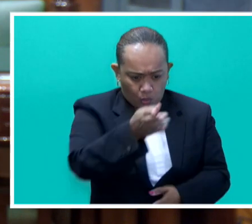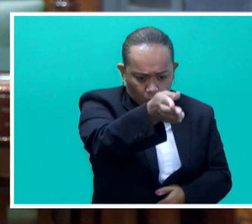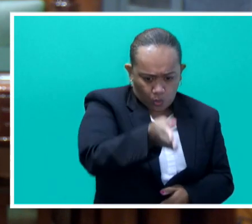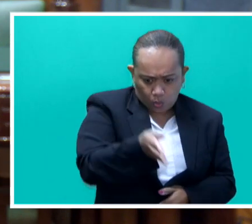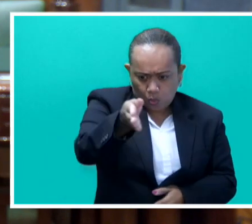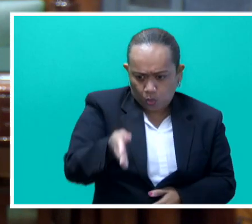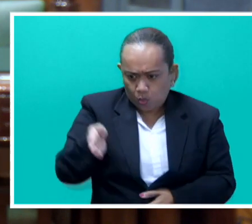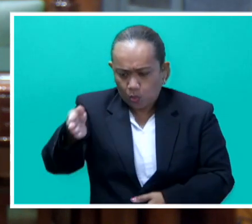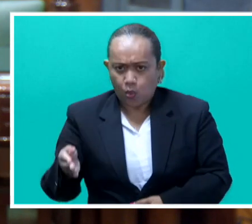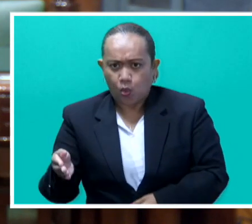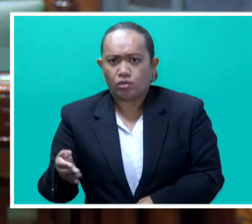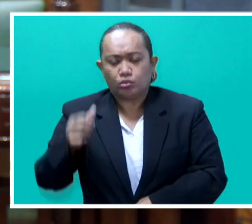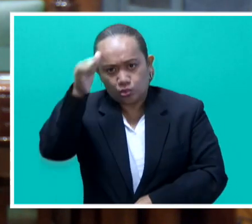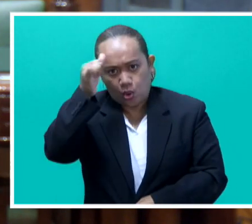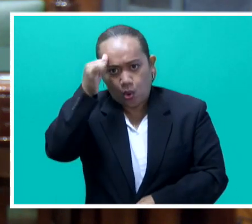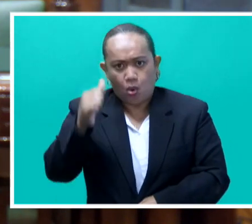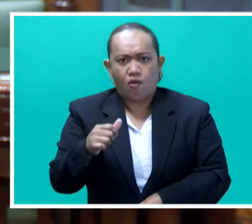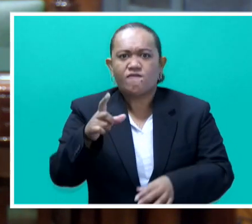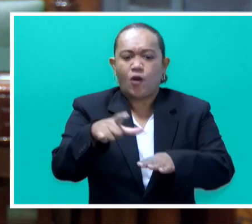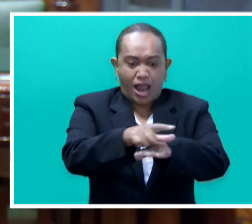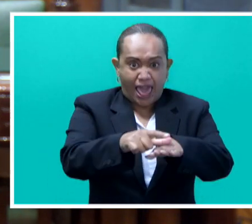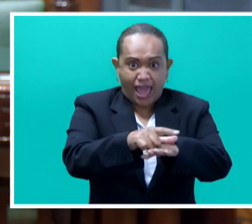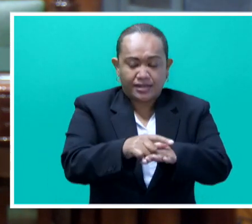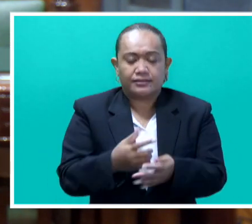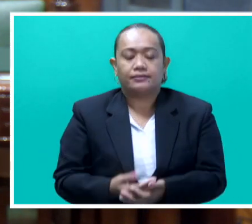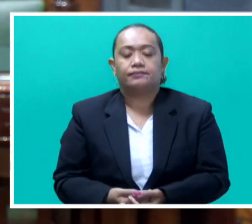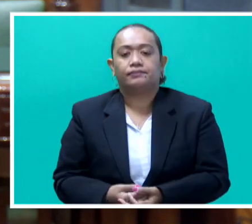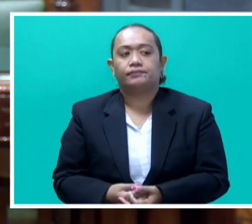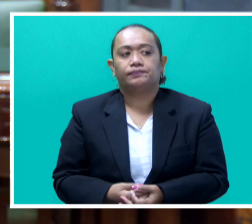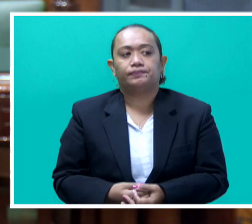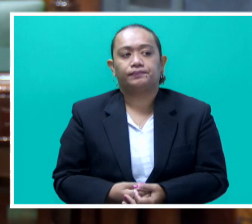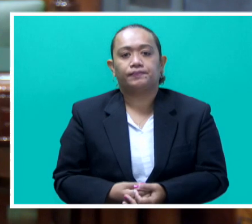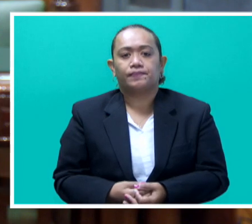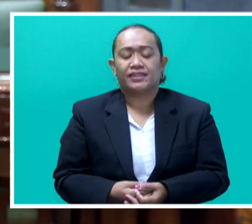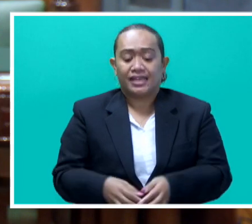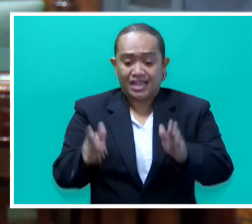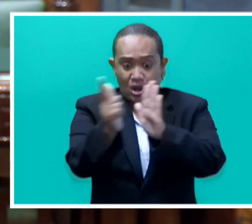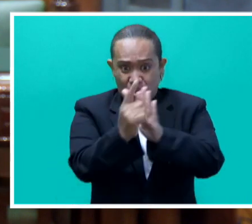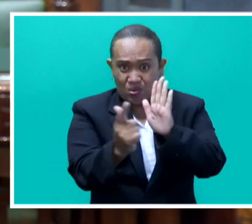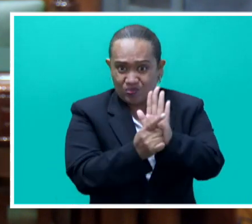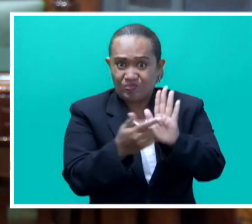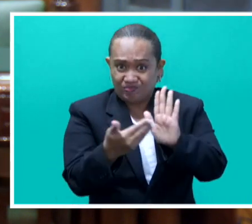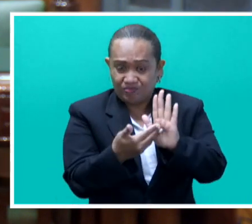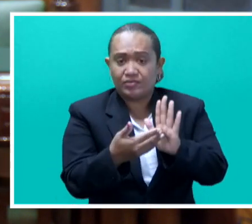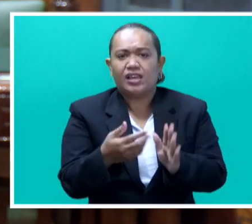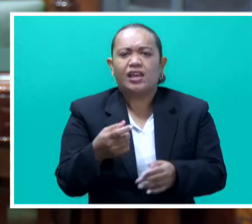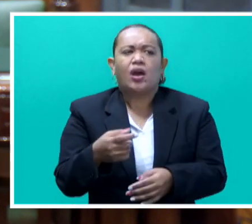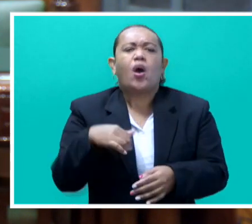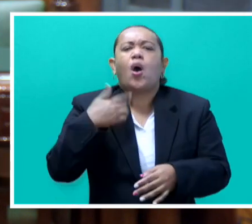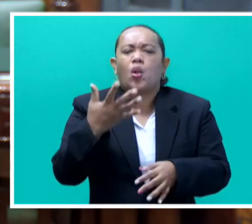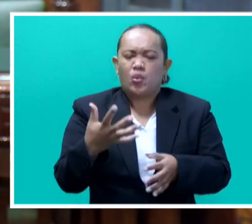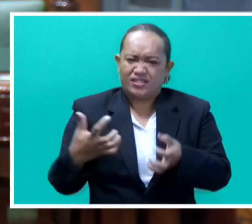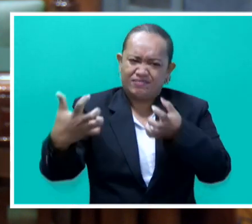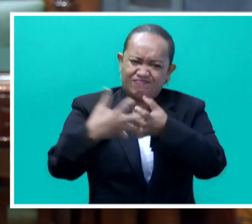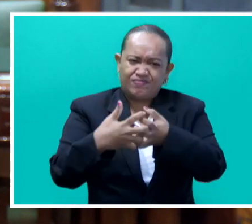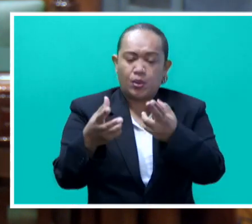on which development can then be planned and executed. These legislations were loosely based on the United Kingdom's